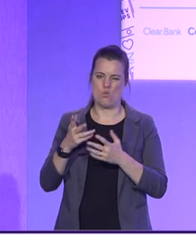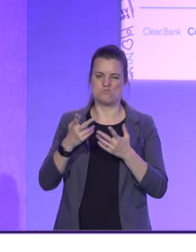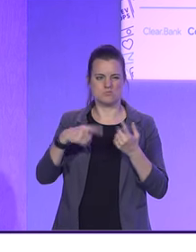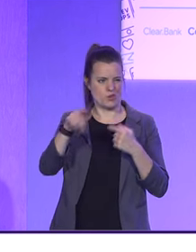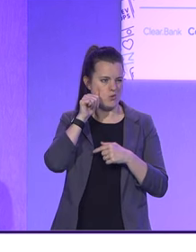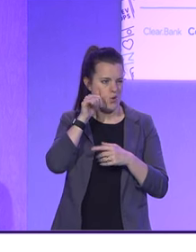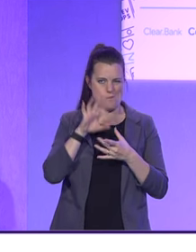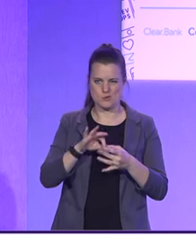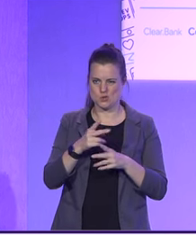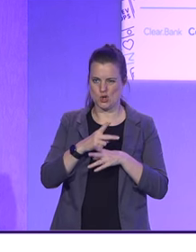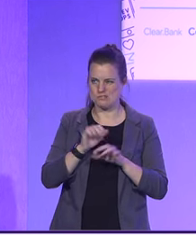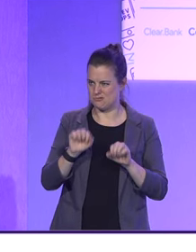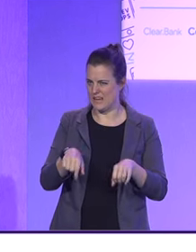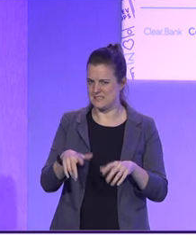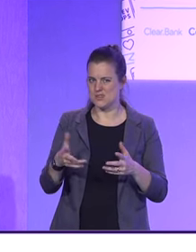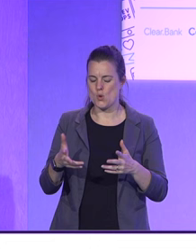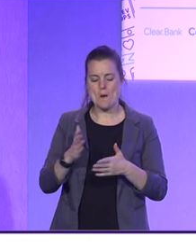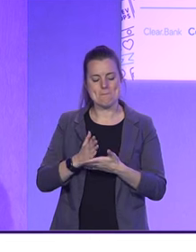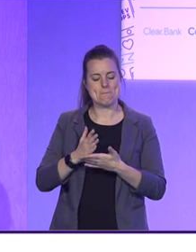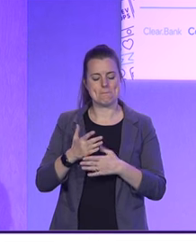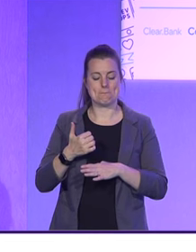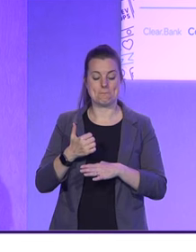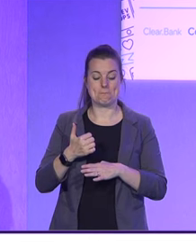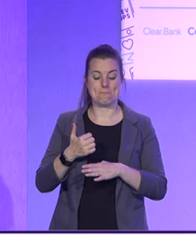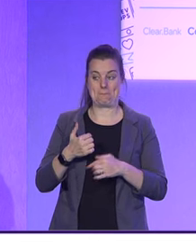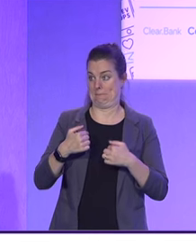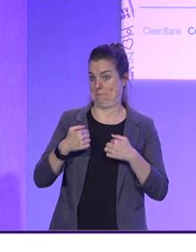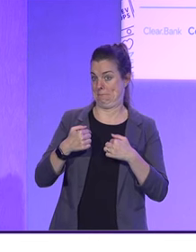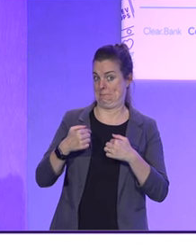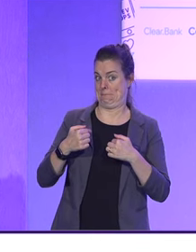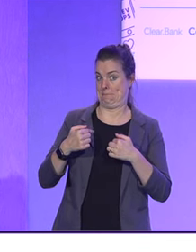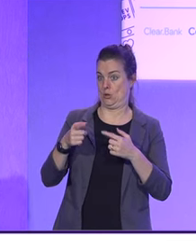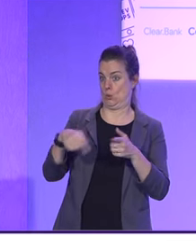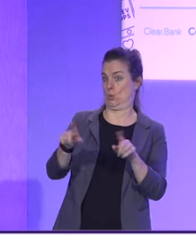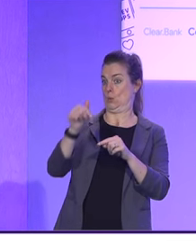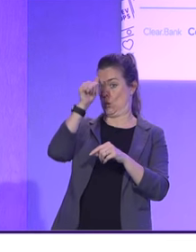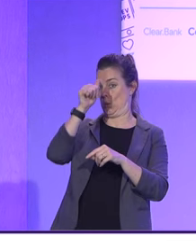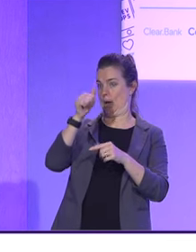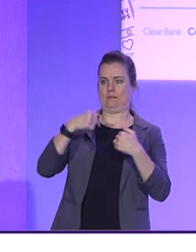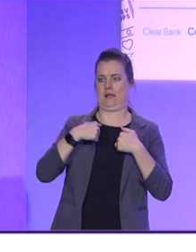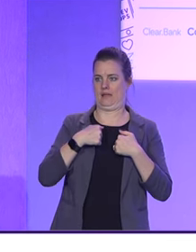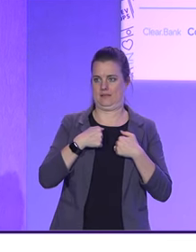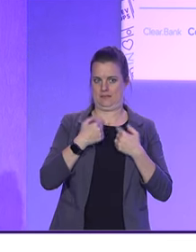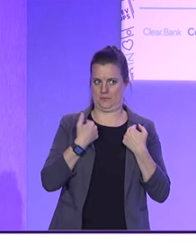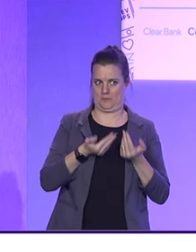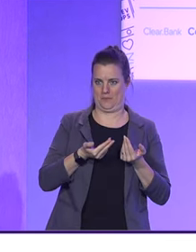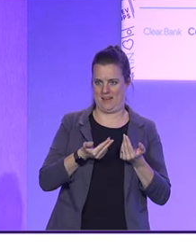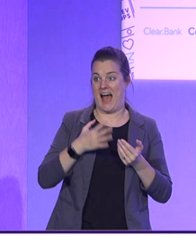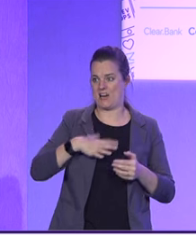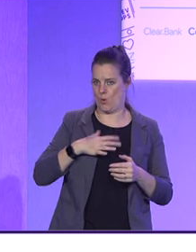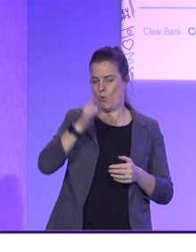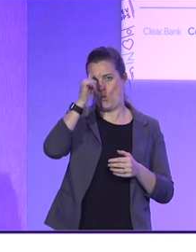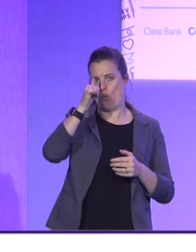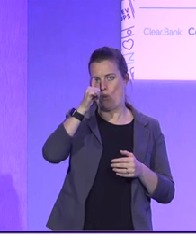security. And basically, I don't know about those kind of things. I don't have to care about them, but someone will help me.